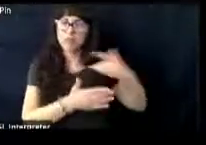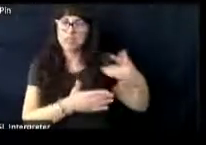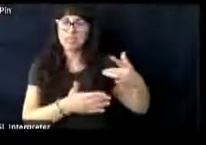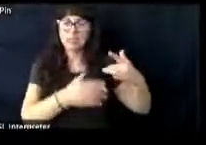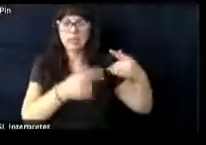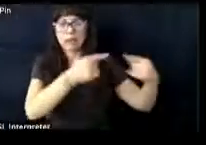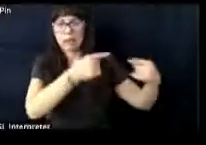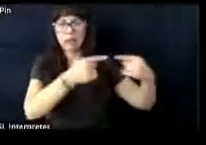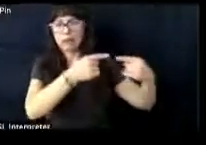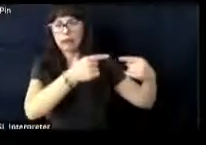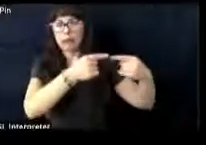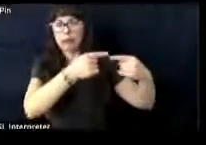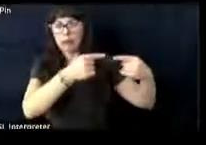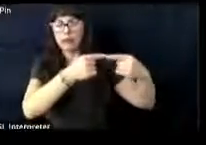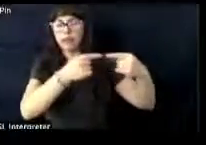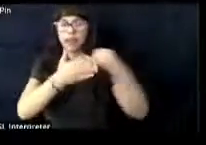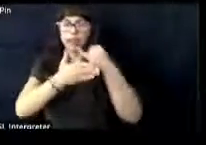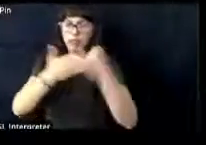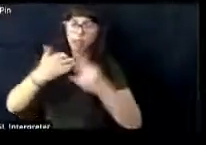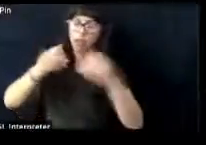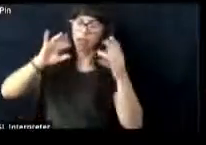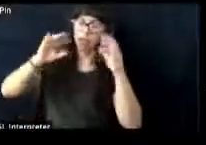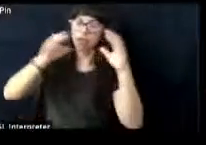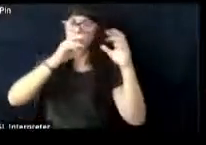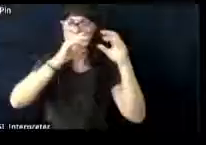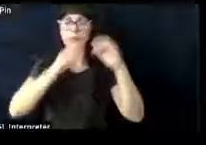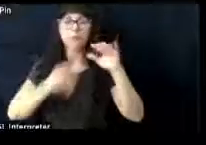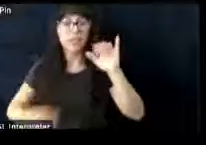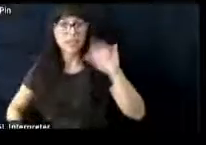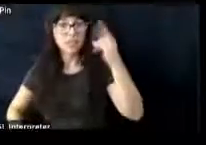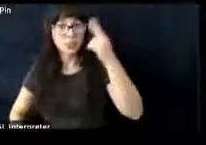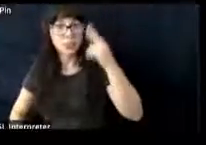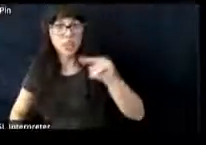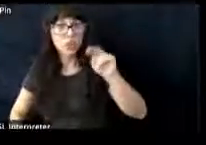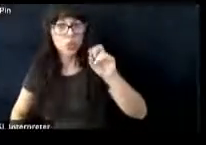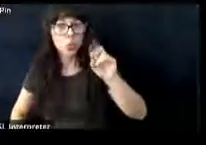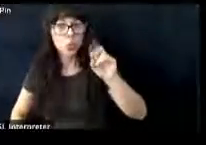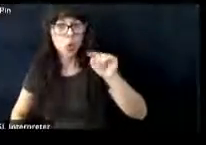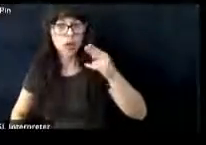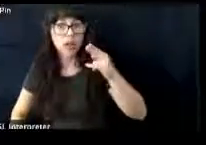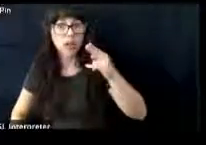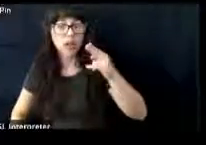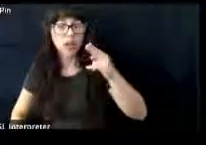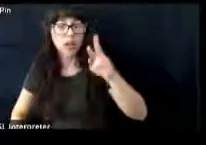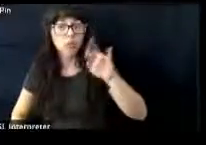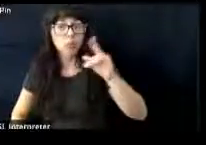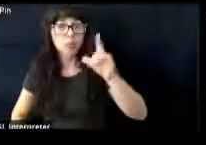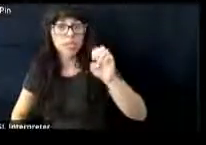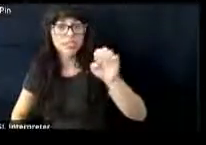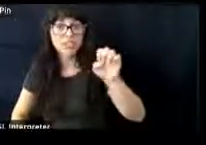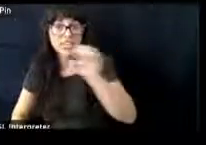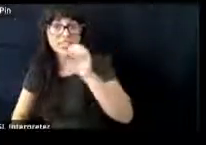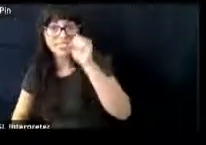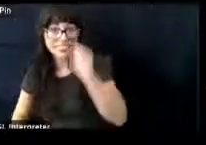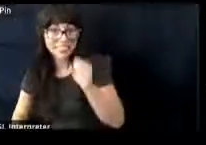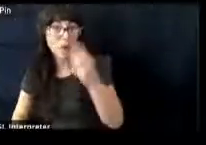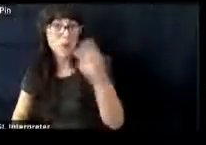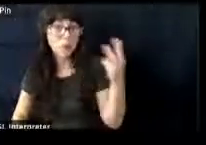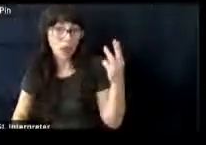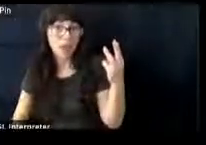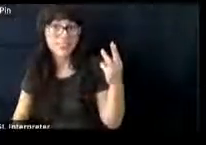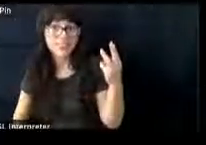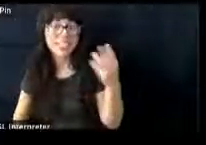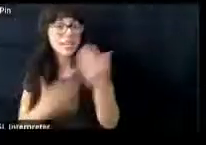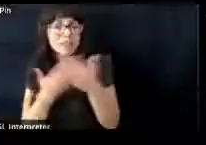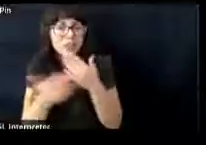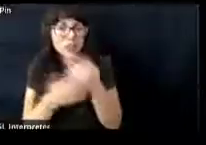the lines, and there's a reason why there's a Northridge East, West, and South neighborhood council when Northridge is one